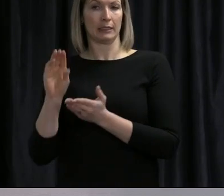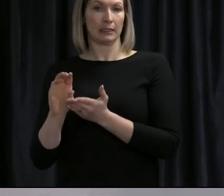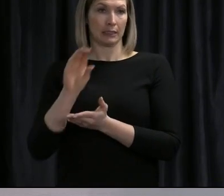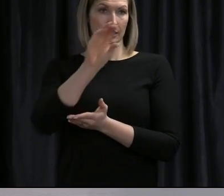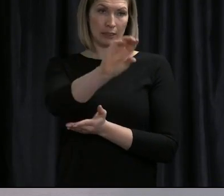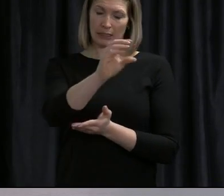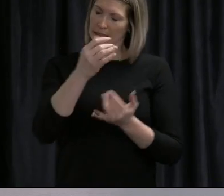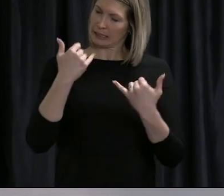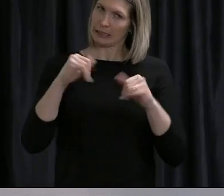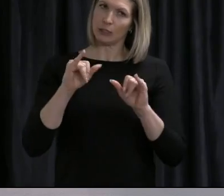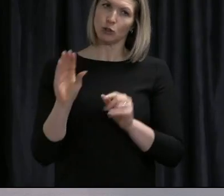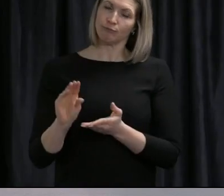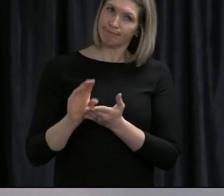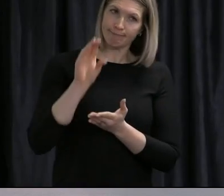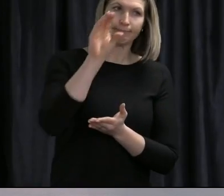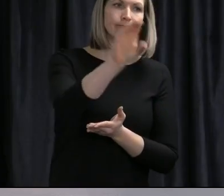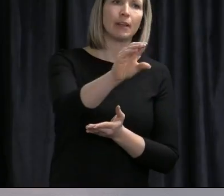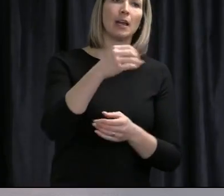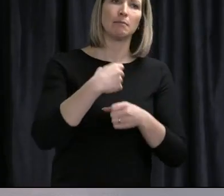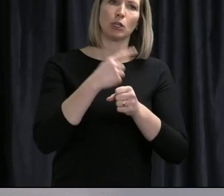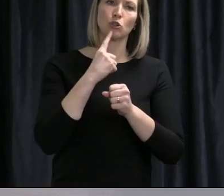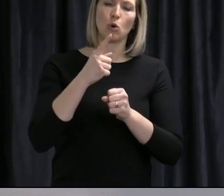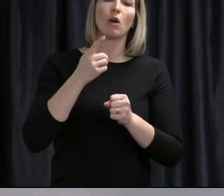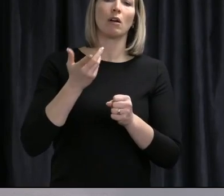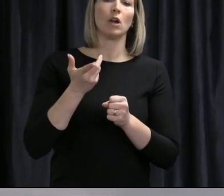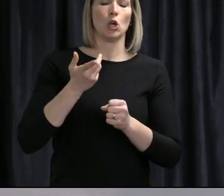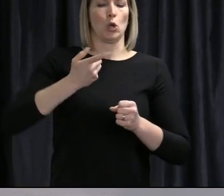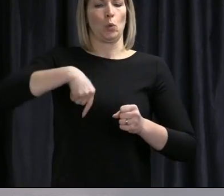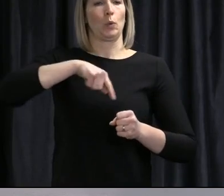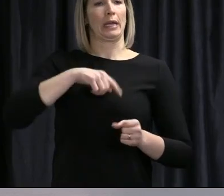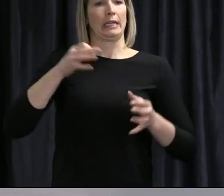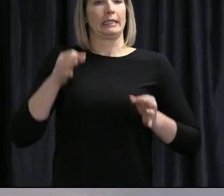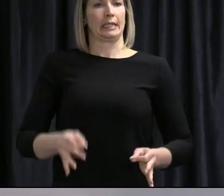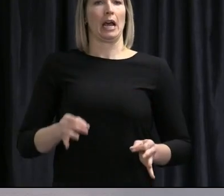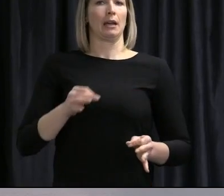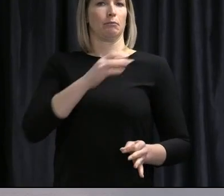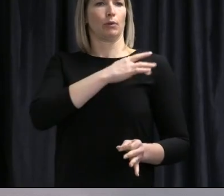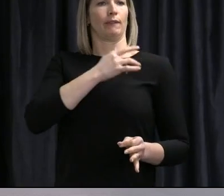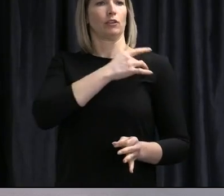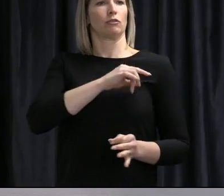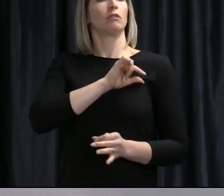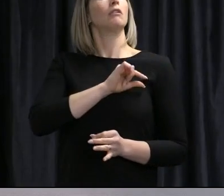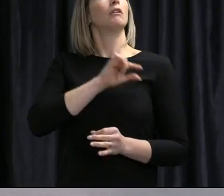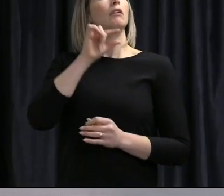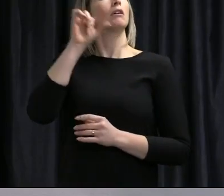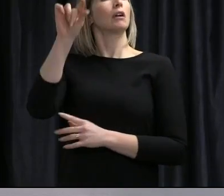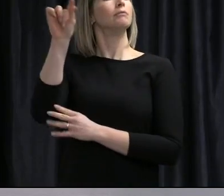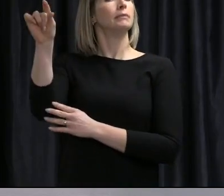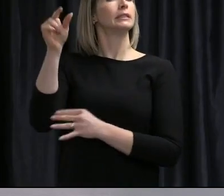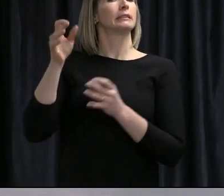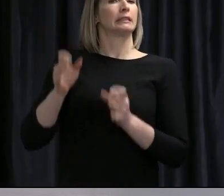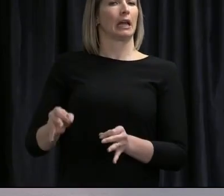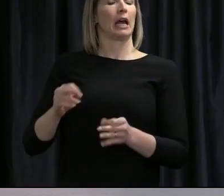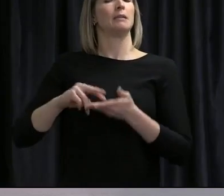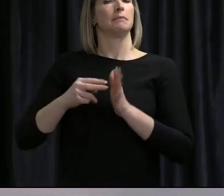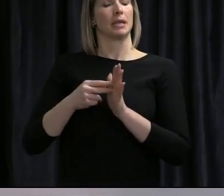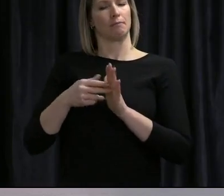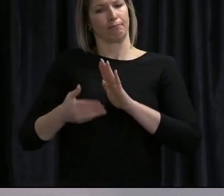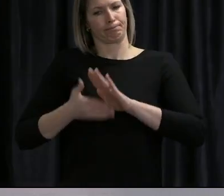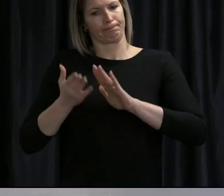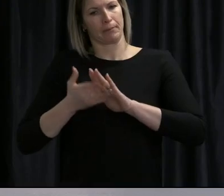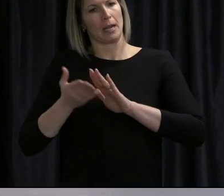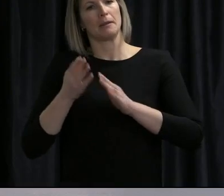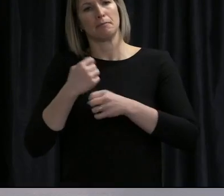centers, they will continue, recognizing that we are making this decision as a provincial government, and as a federal government there will be provision made to